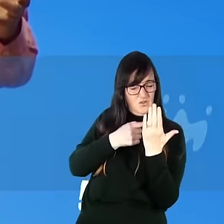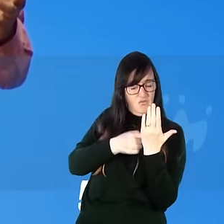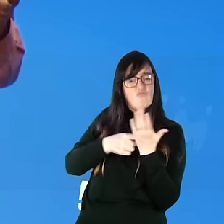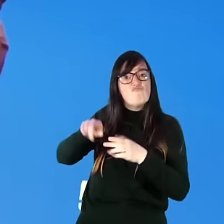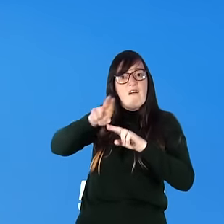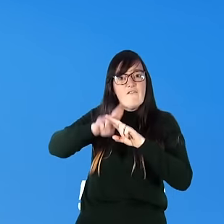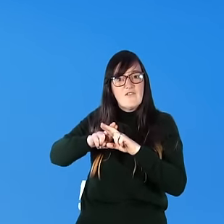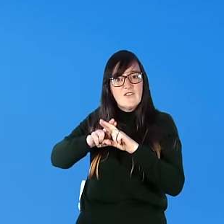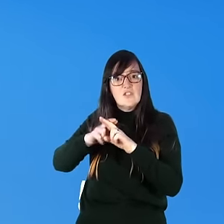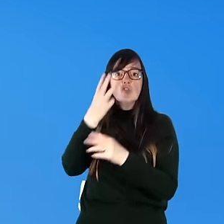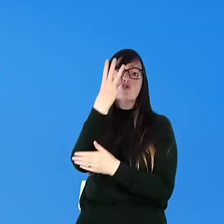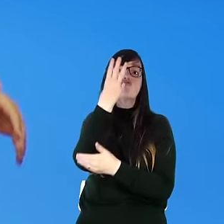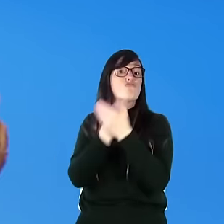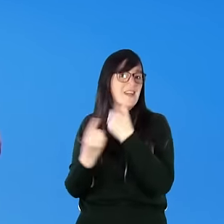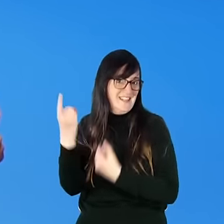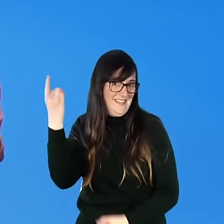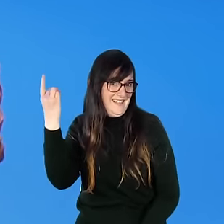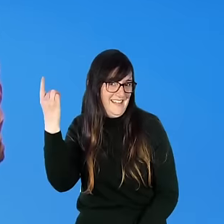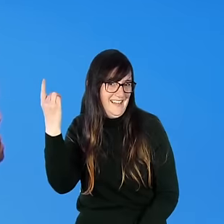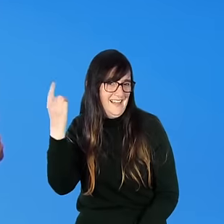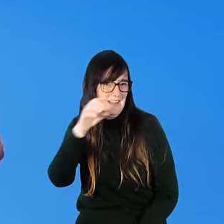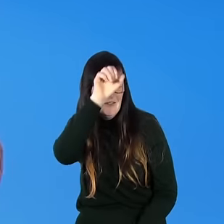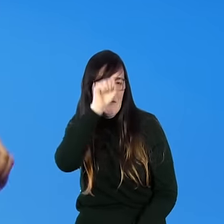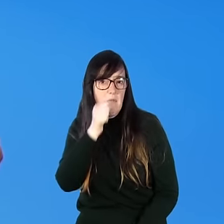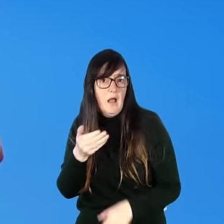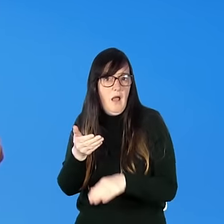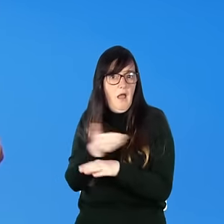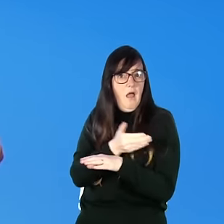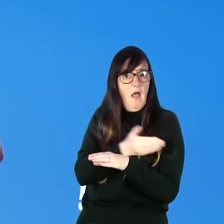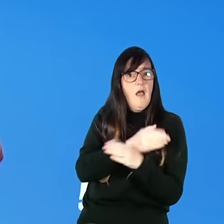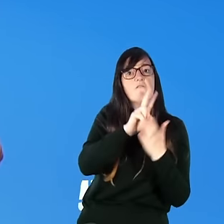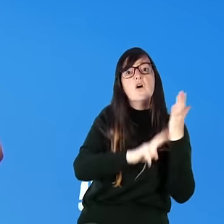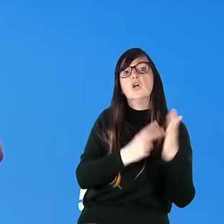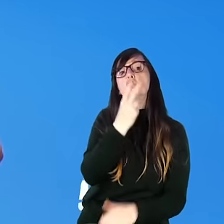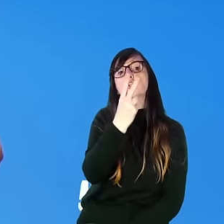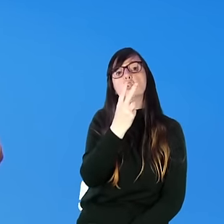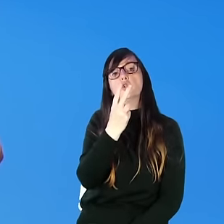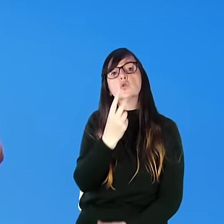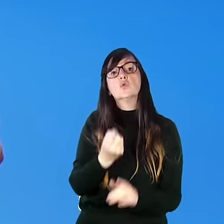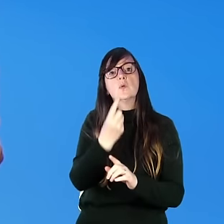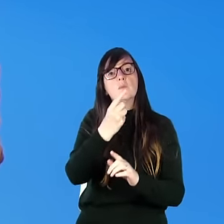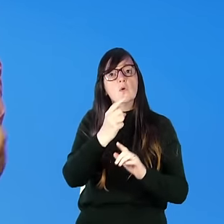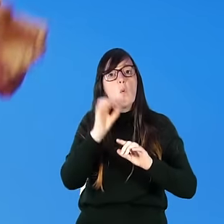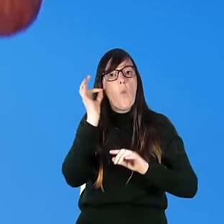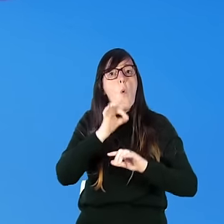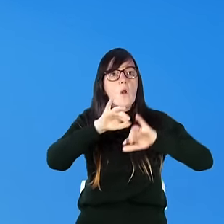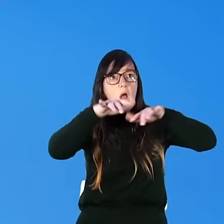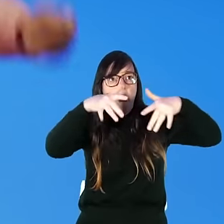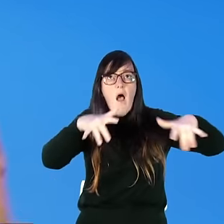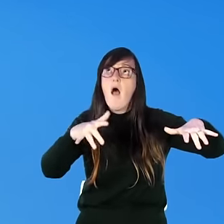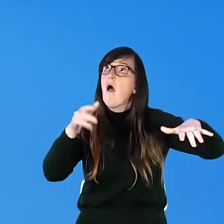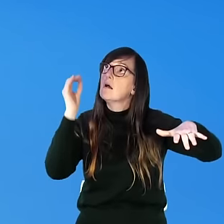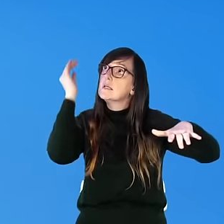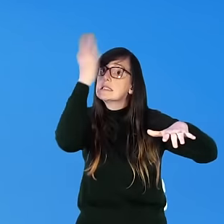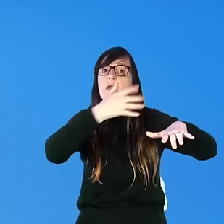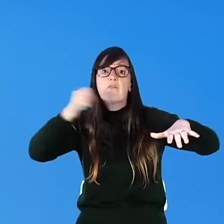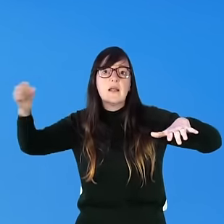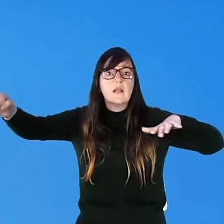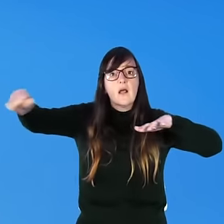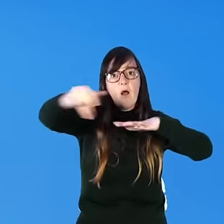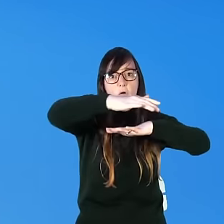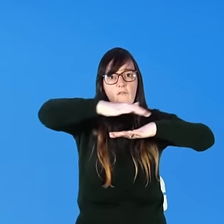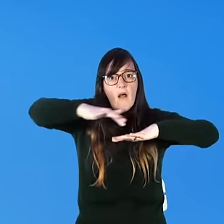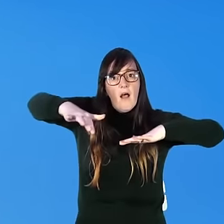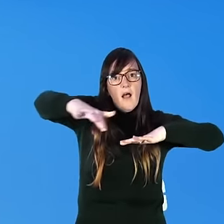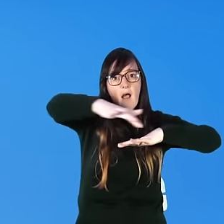We have already seen the Spirit hovering over the waters in verse 2. And of course, John's Gospel tells us